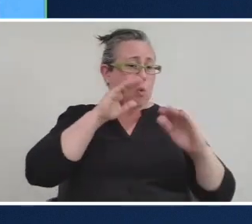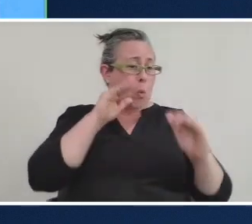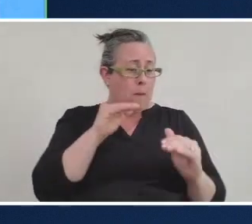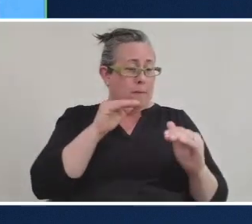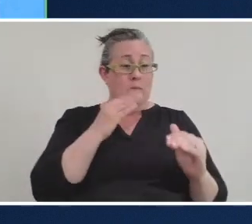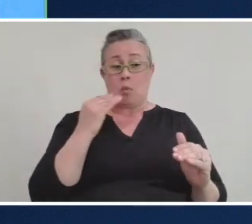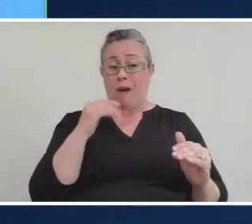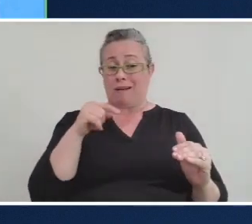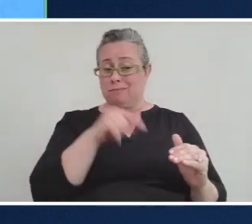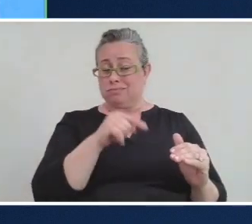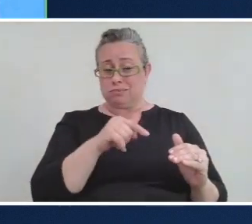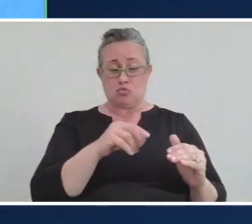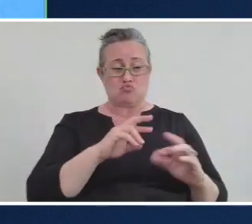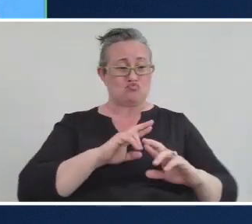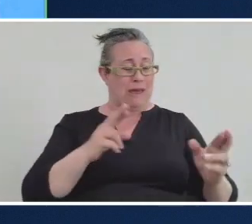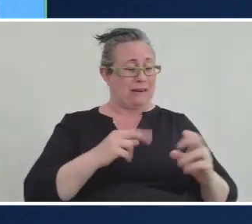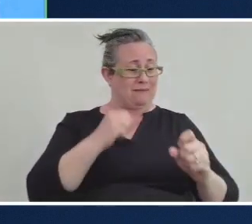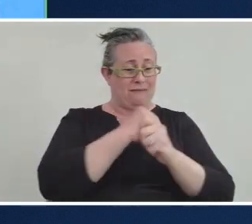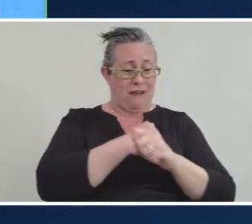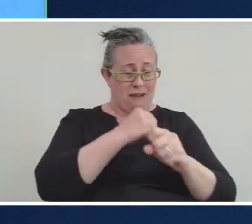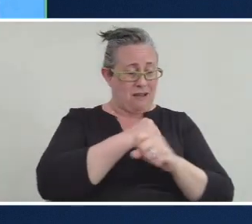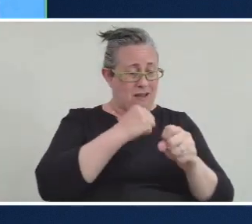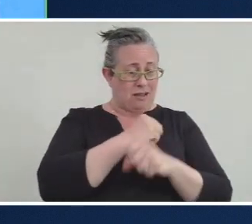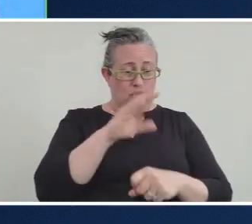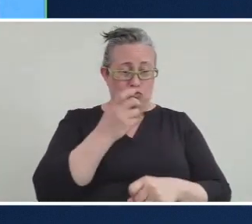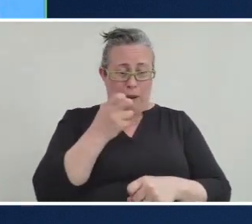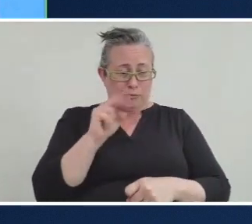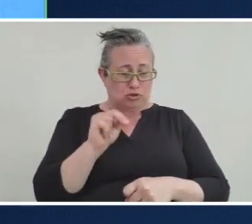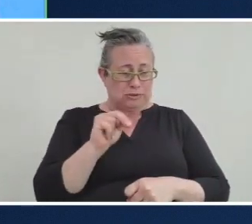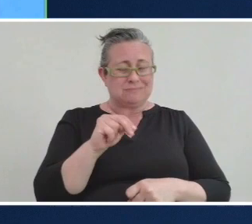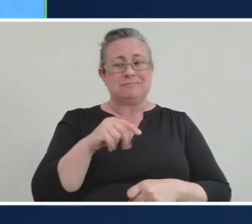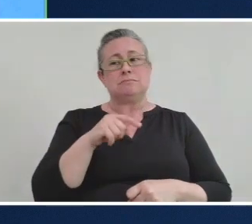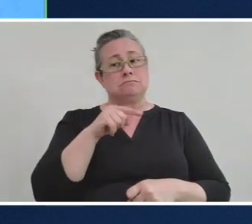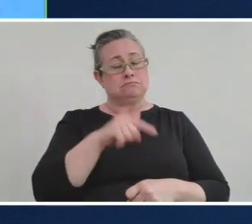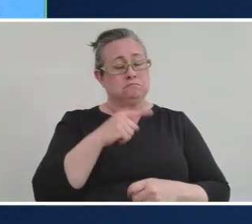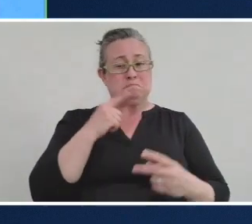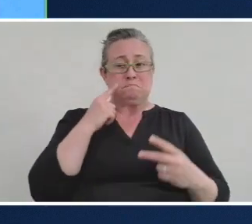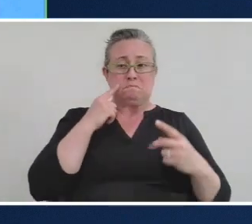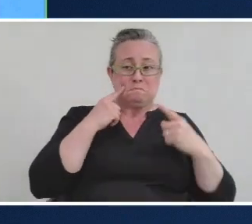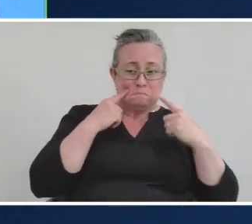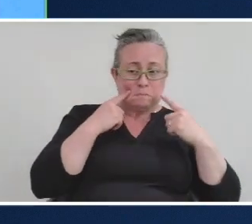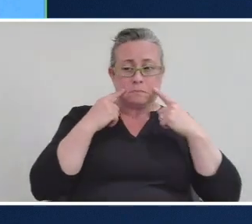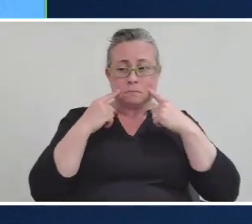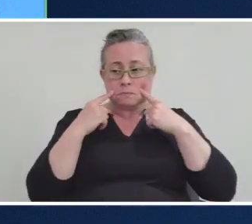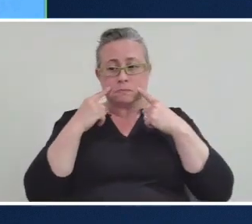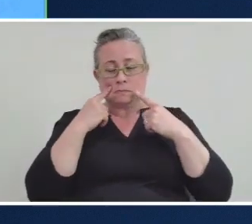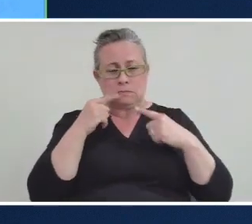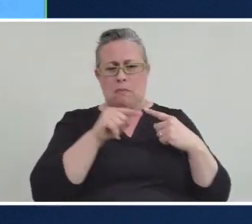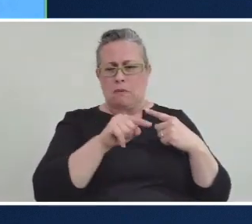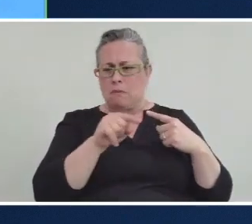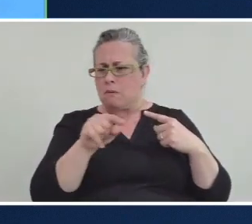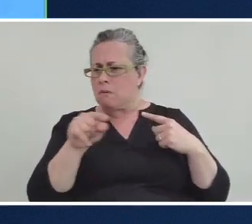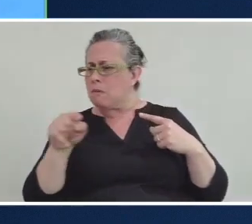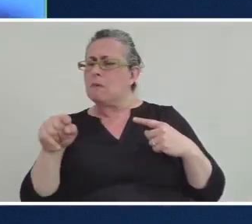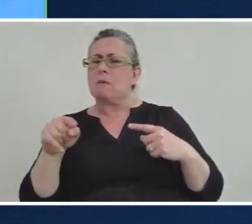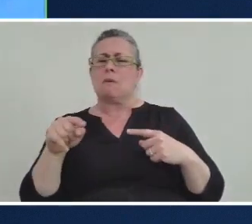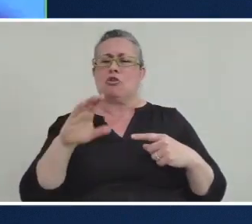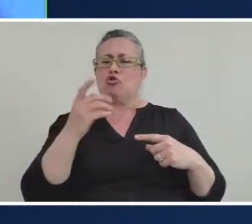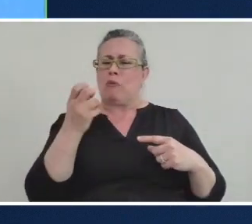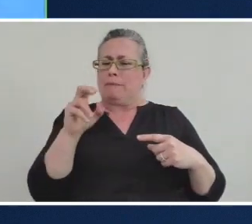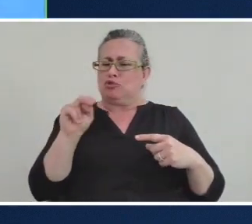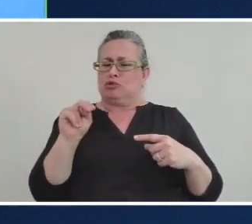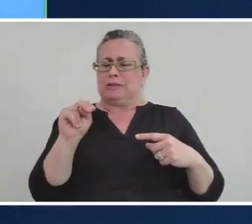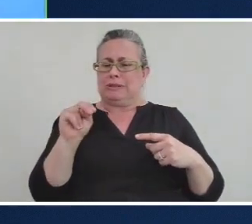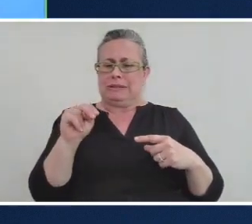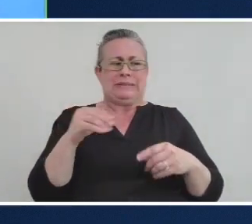fight back against corruption is that they are witnessing, the weight of this corruption on their daily lives,